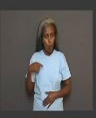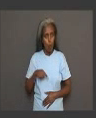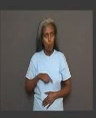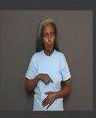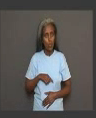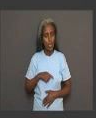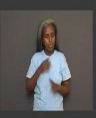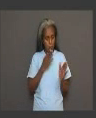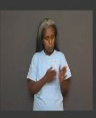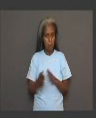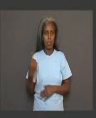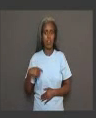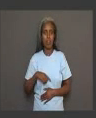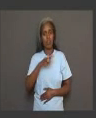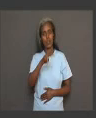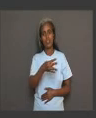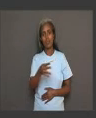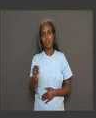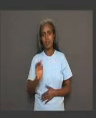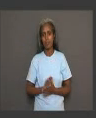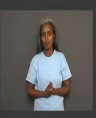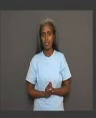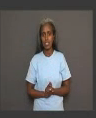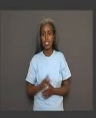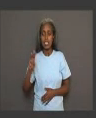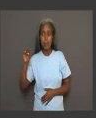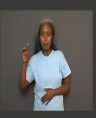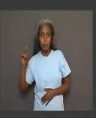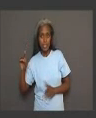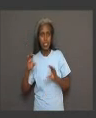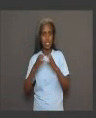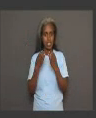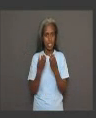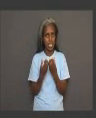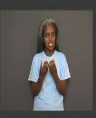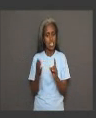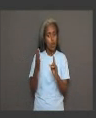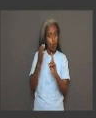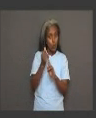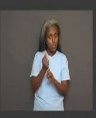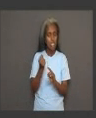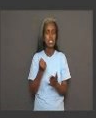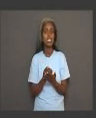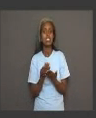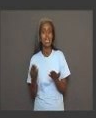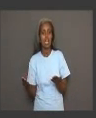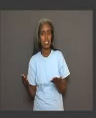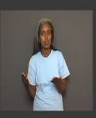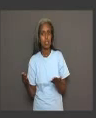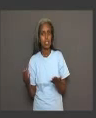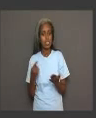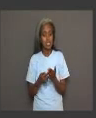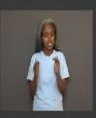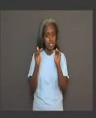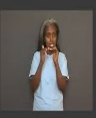Now we can prepare our table. The median class contains the item